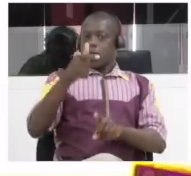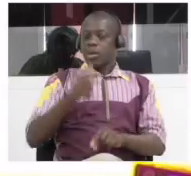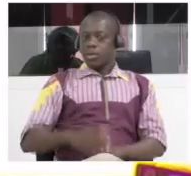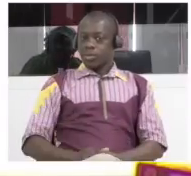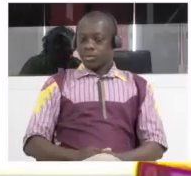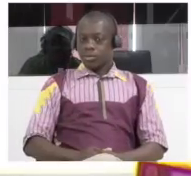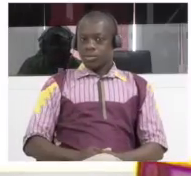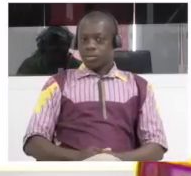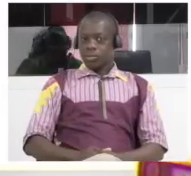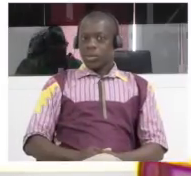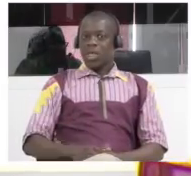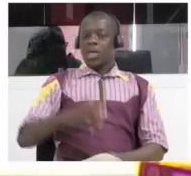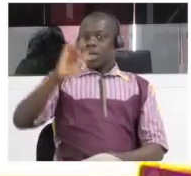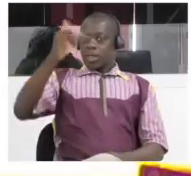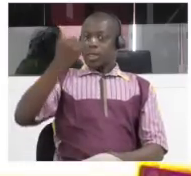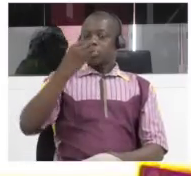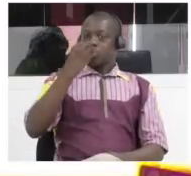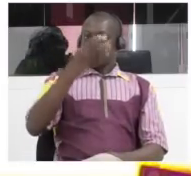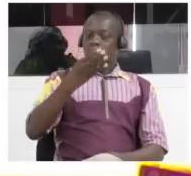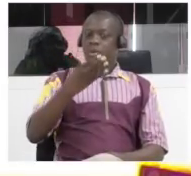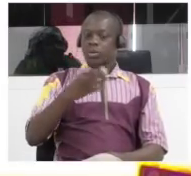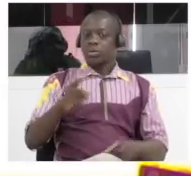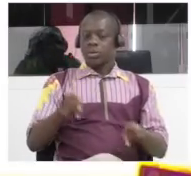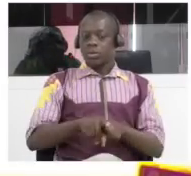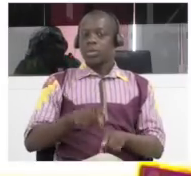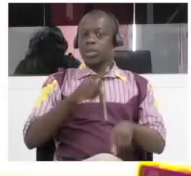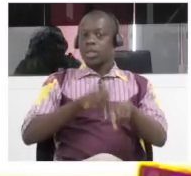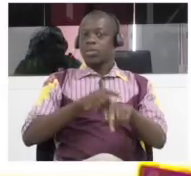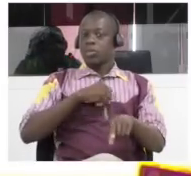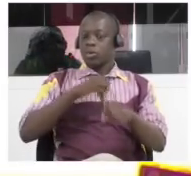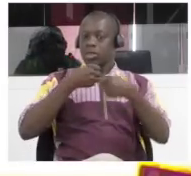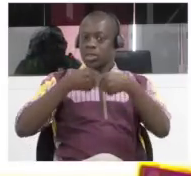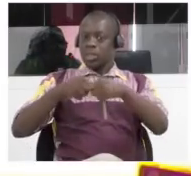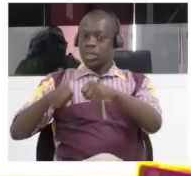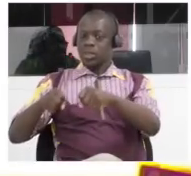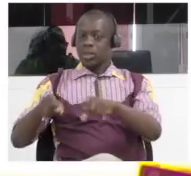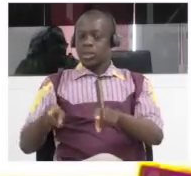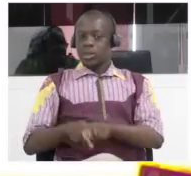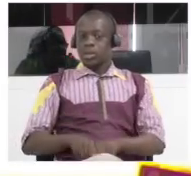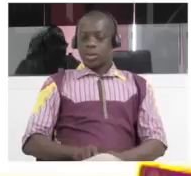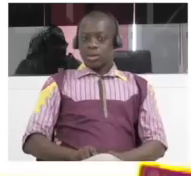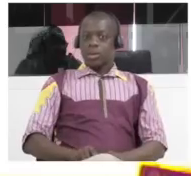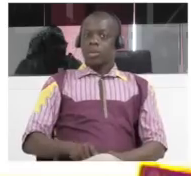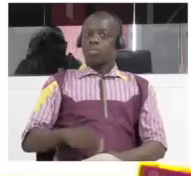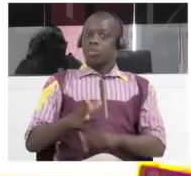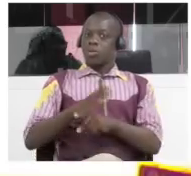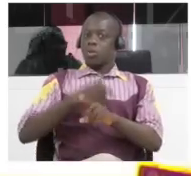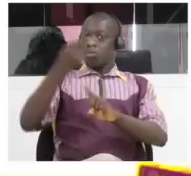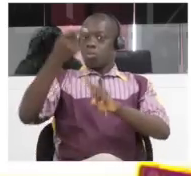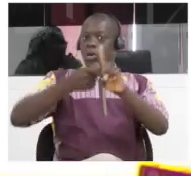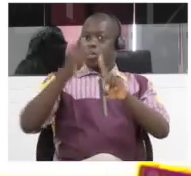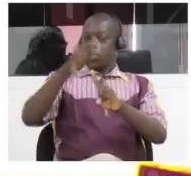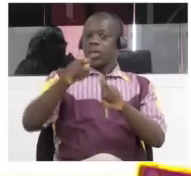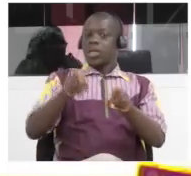Yes, I stated that during our recruit training, the then salary after tax that a